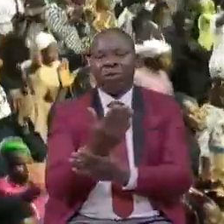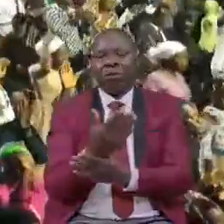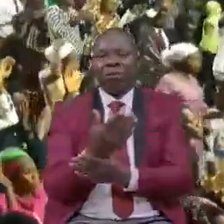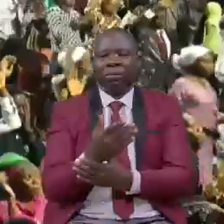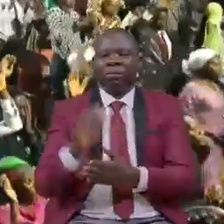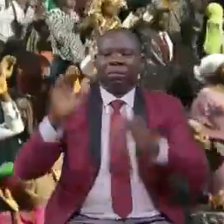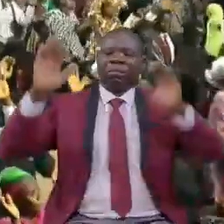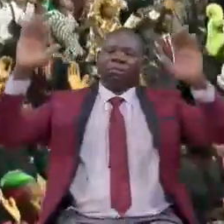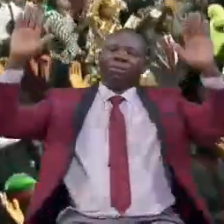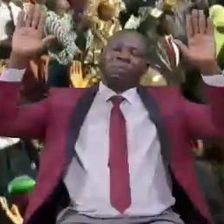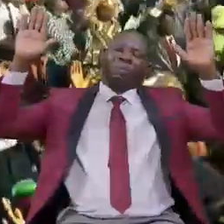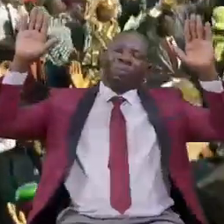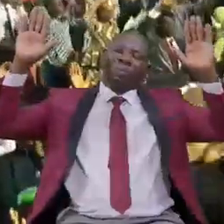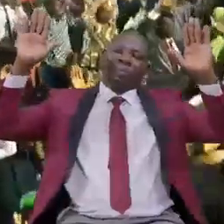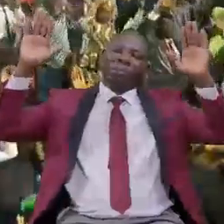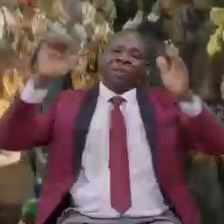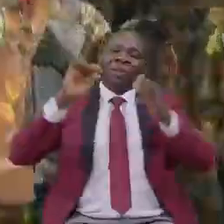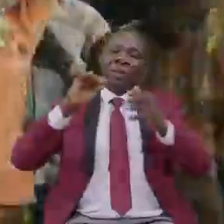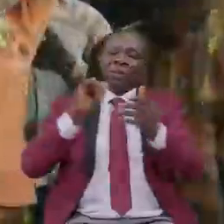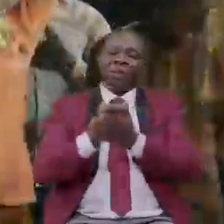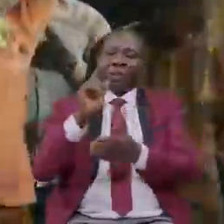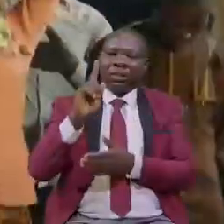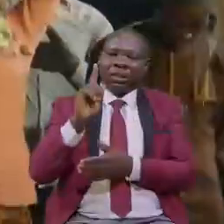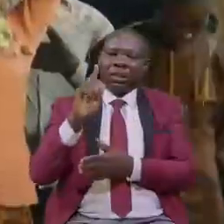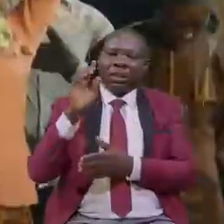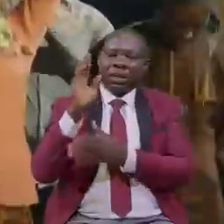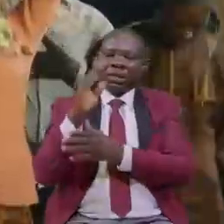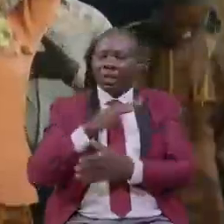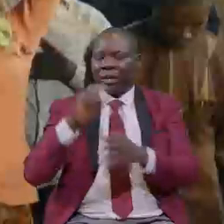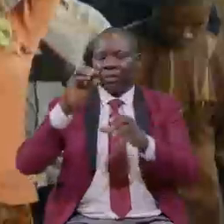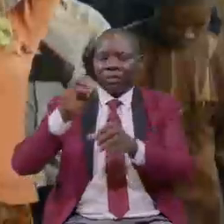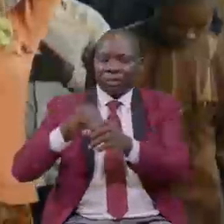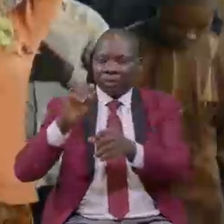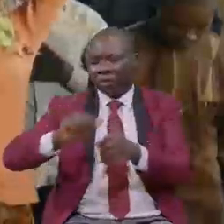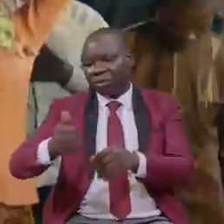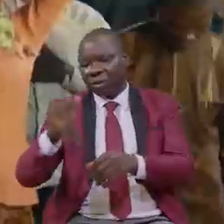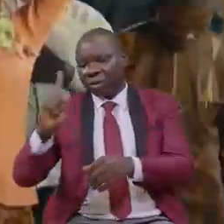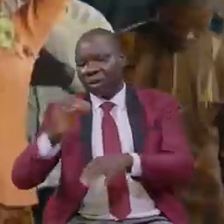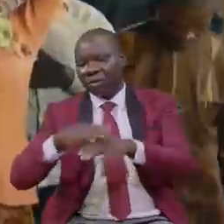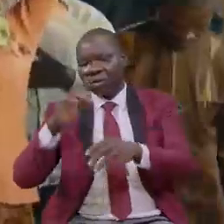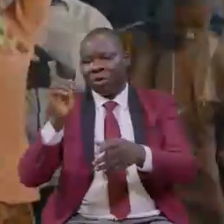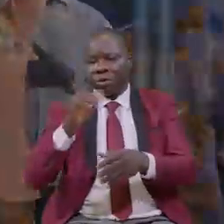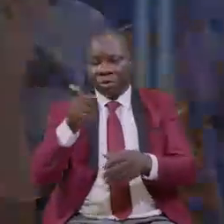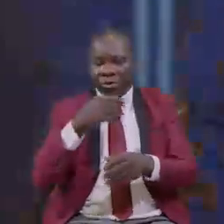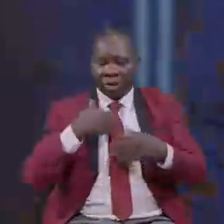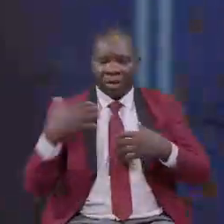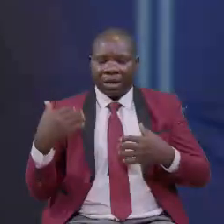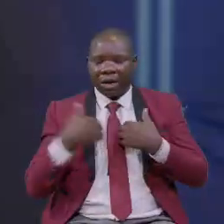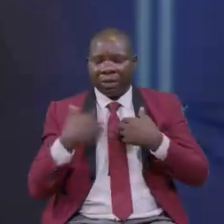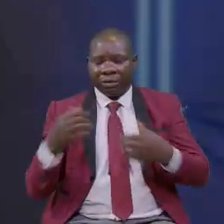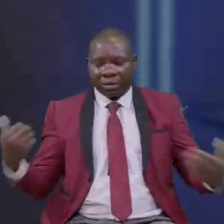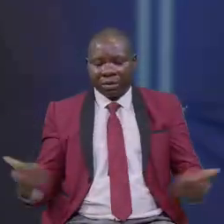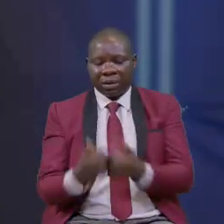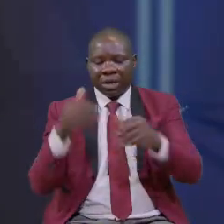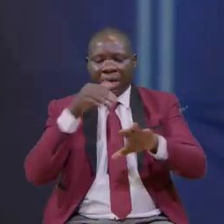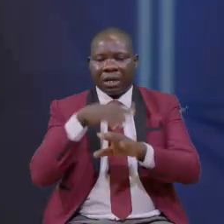up that hand, right or left, and lay the other hand where you have the challenge. At the mention of the name